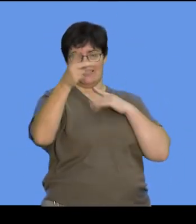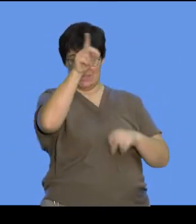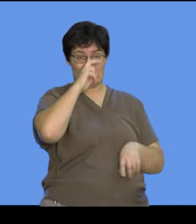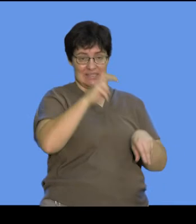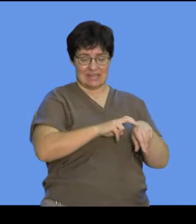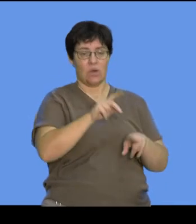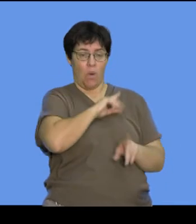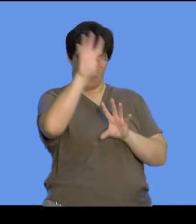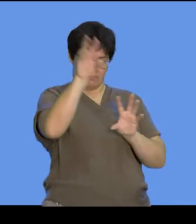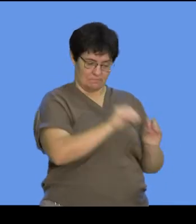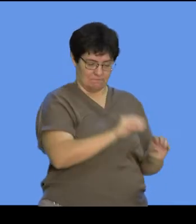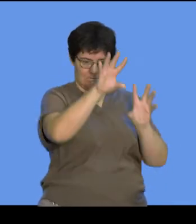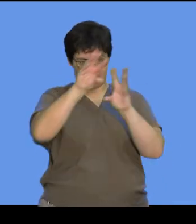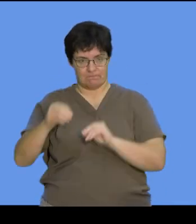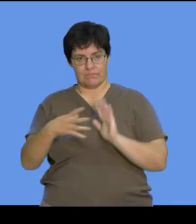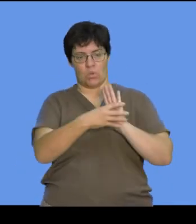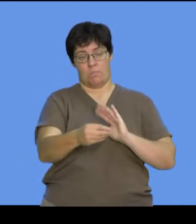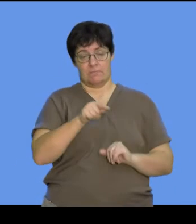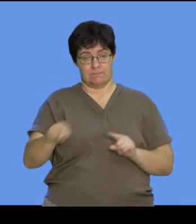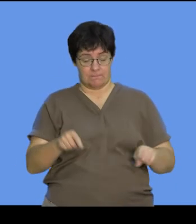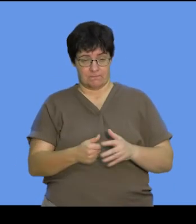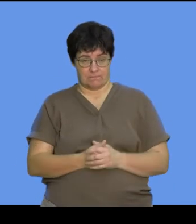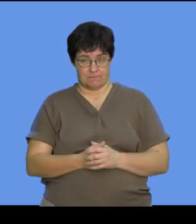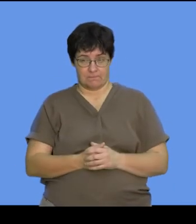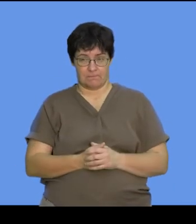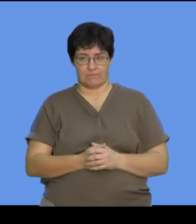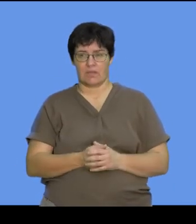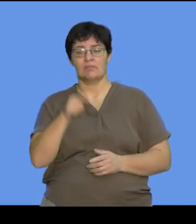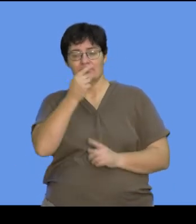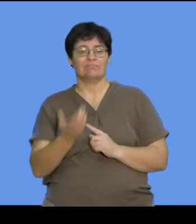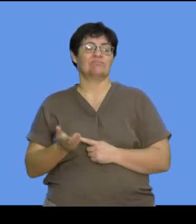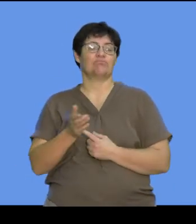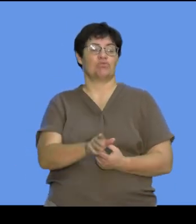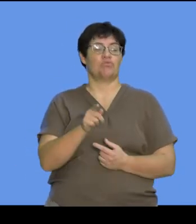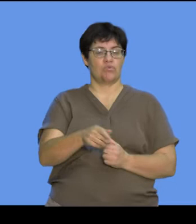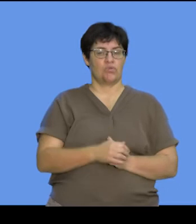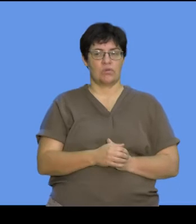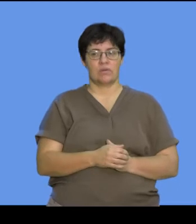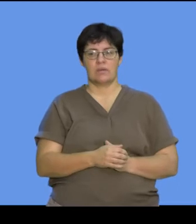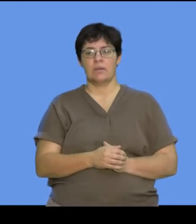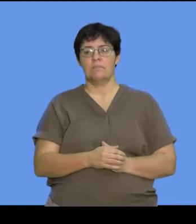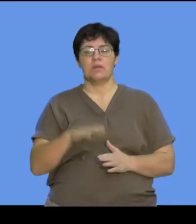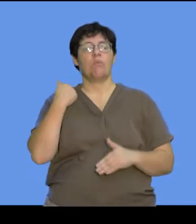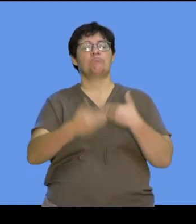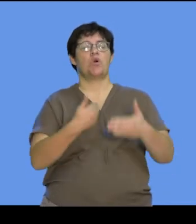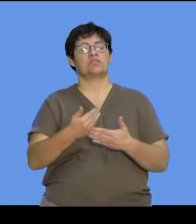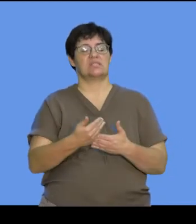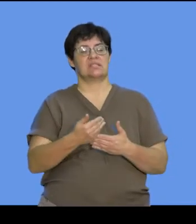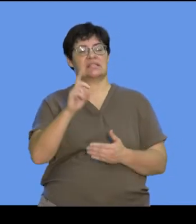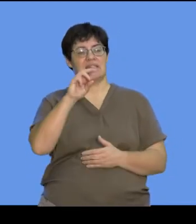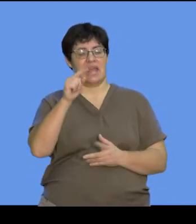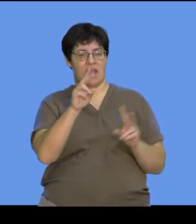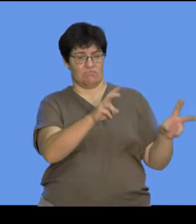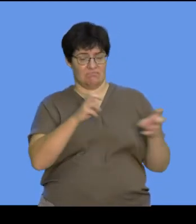need a template to copy from. So in this illustration, I've outlined the process of